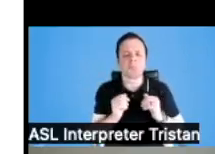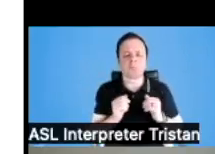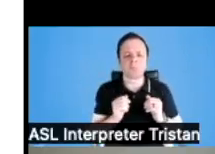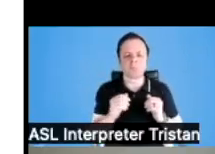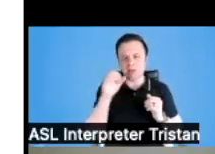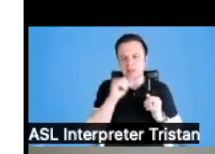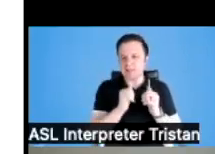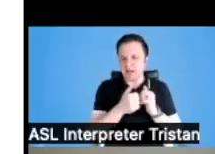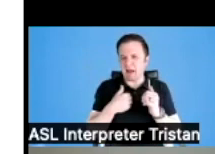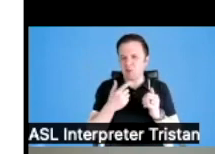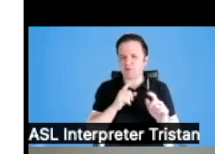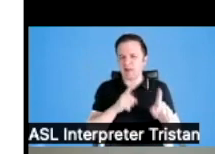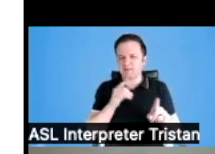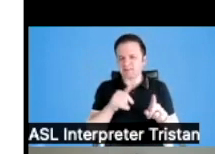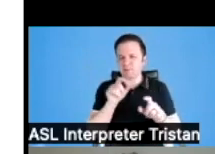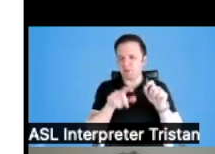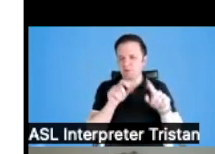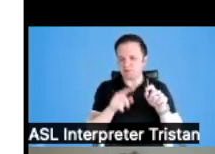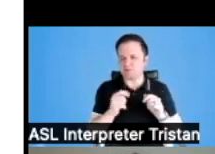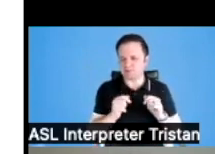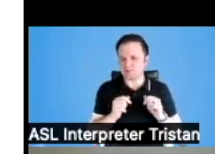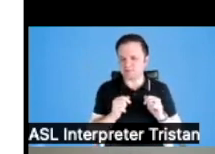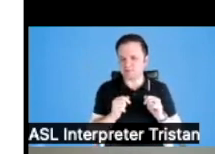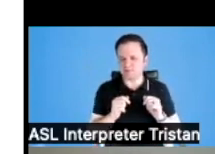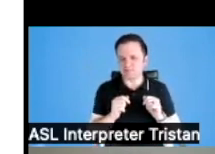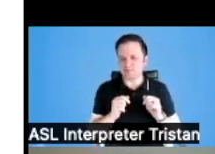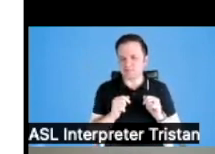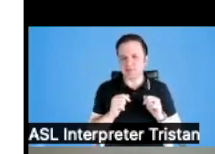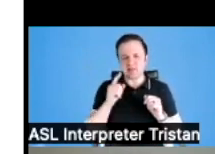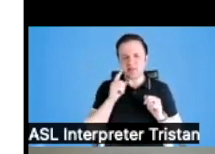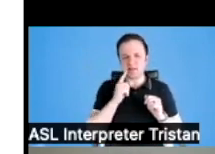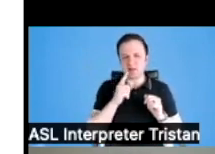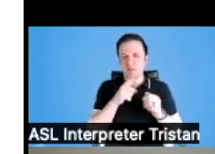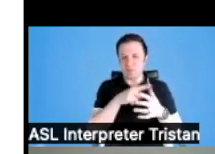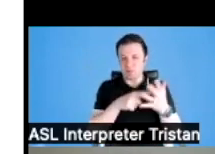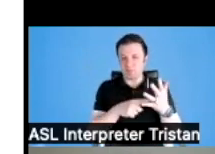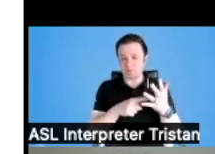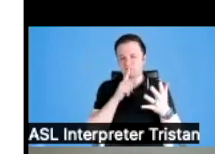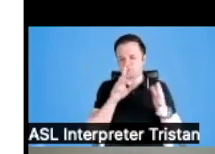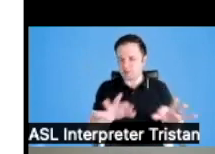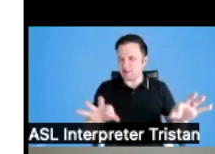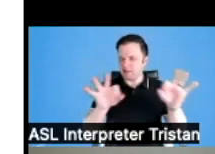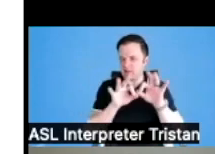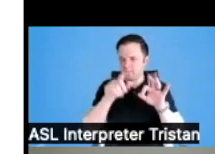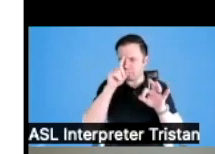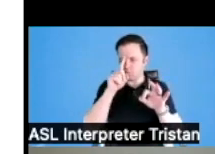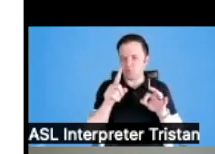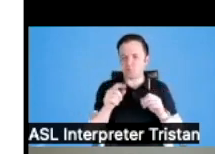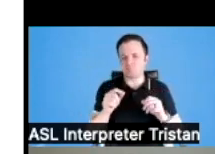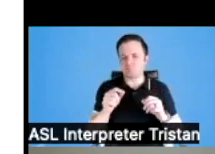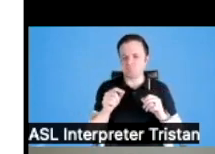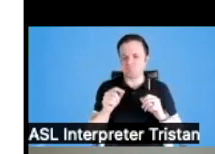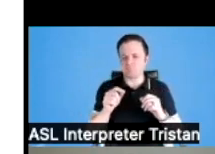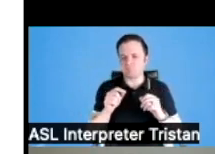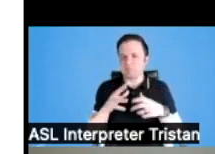I might start answering that question, Jill, is like, I think that those things feel key to really getting into an